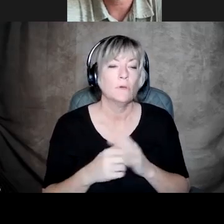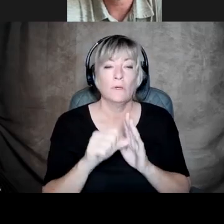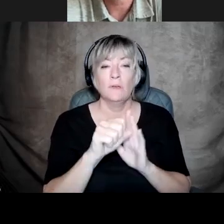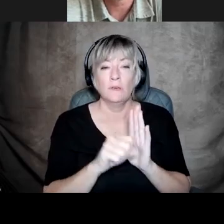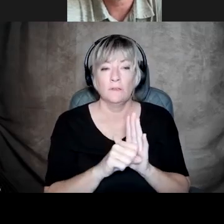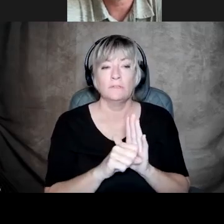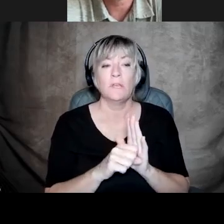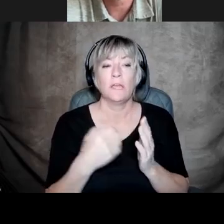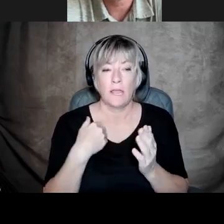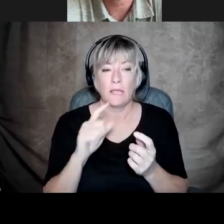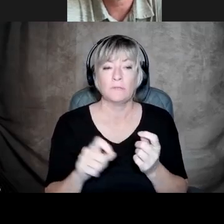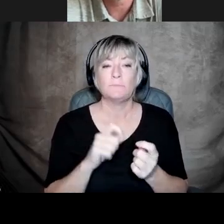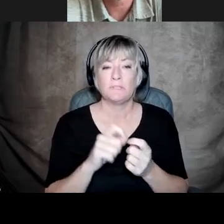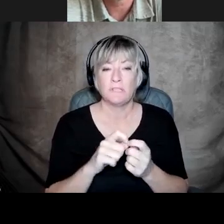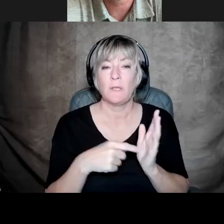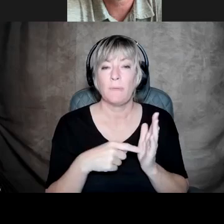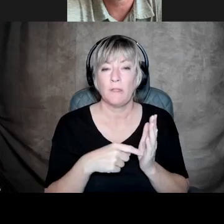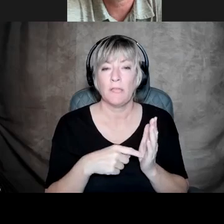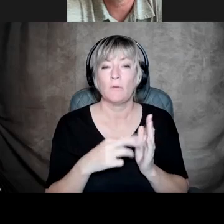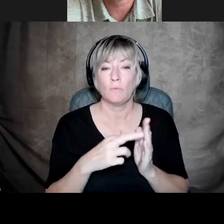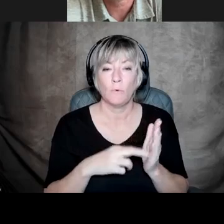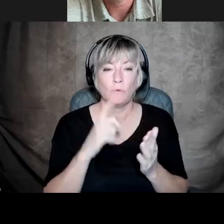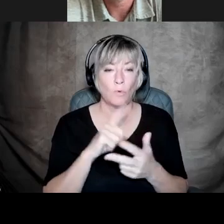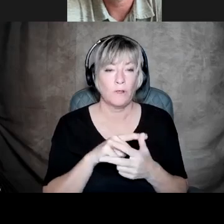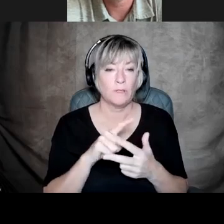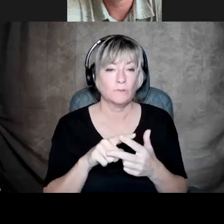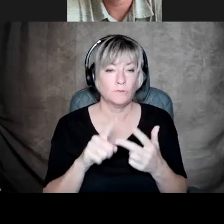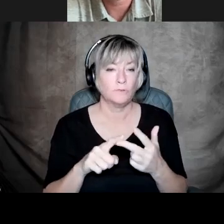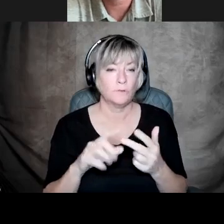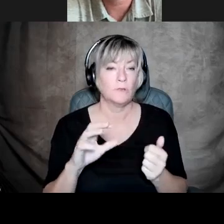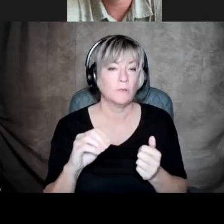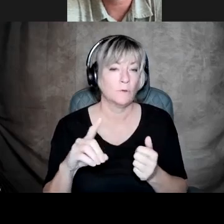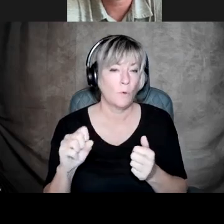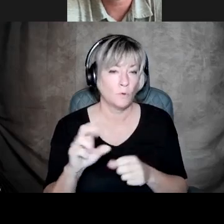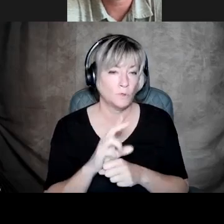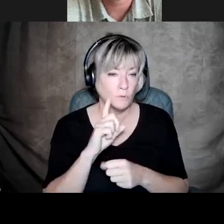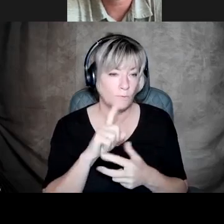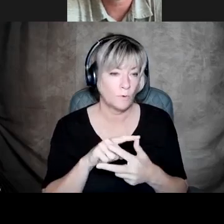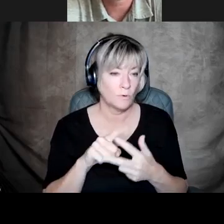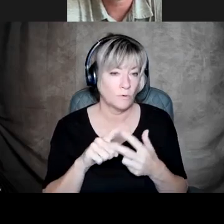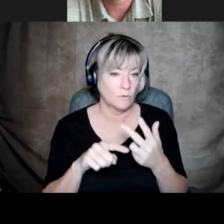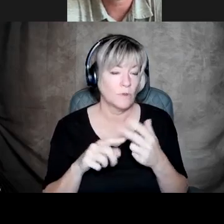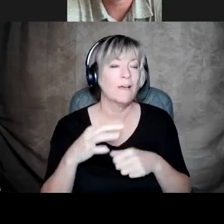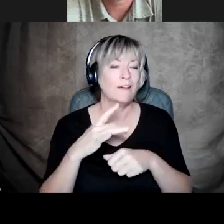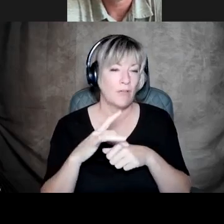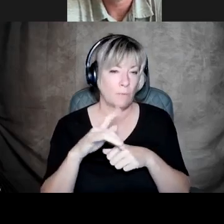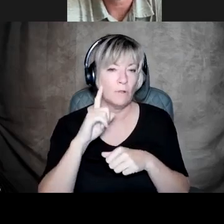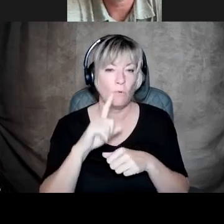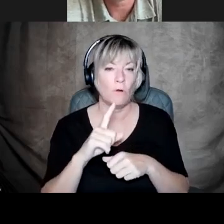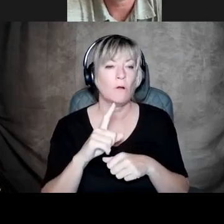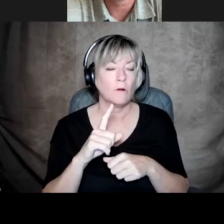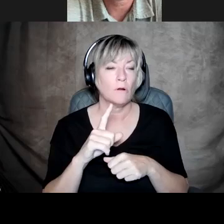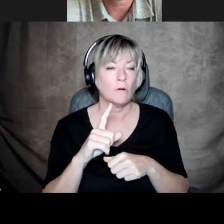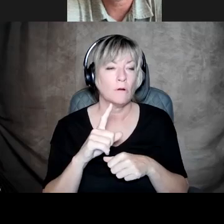has specific billing guidance for each of the 3 services and the codes that are used. And so that's available in terms of being made